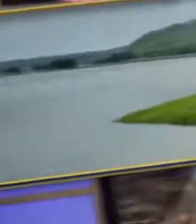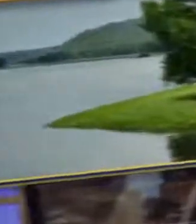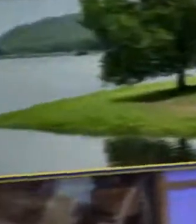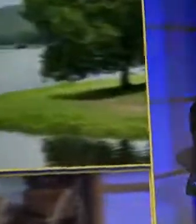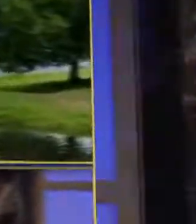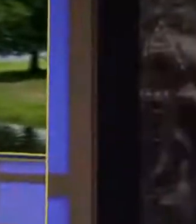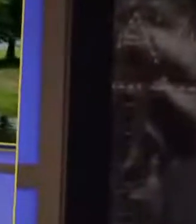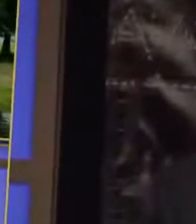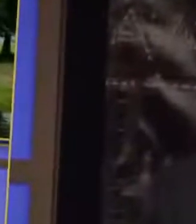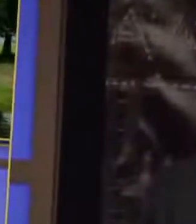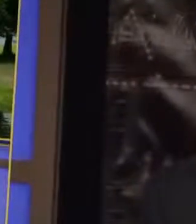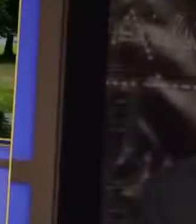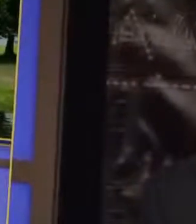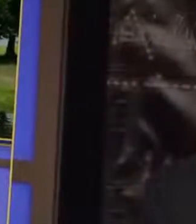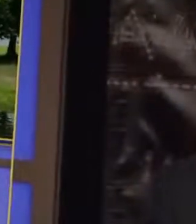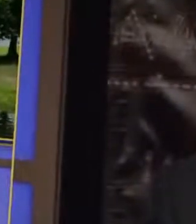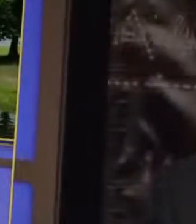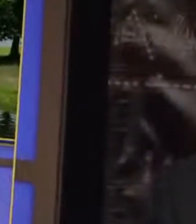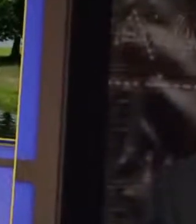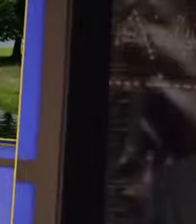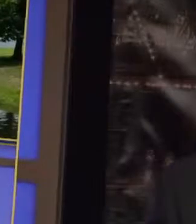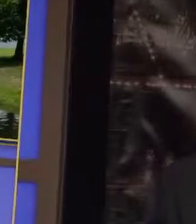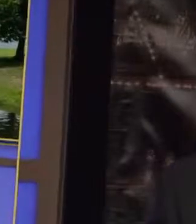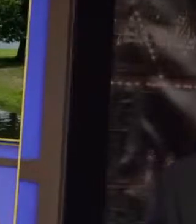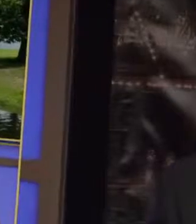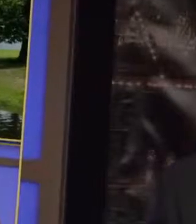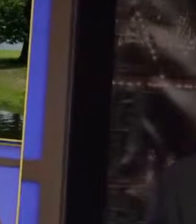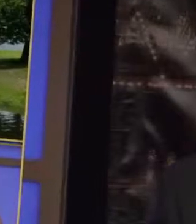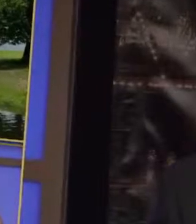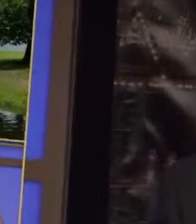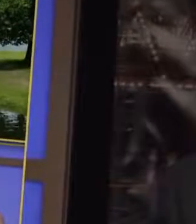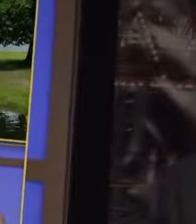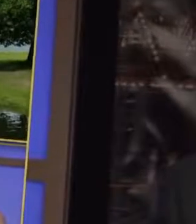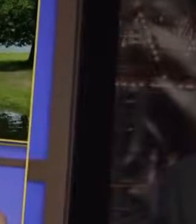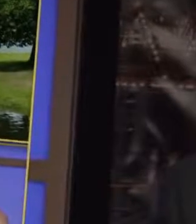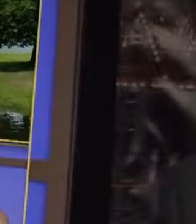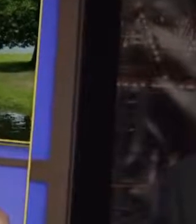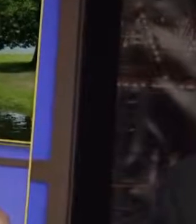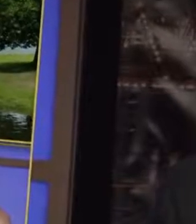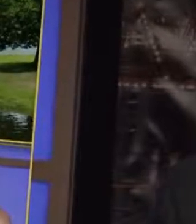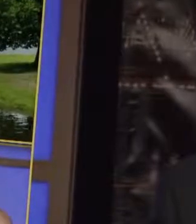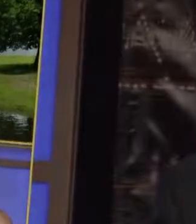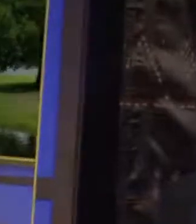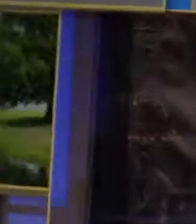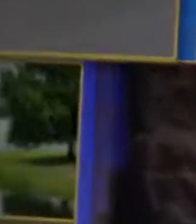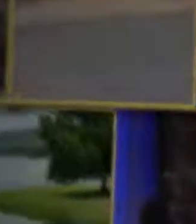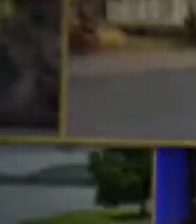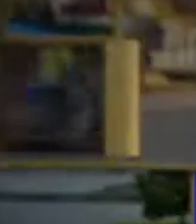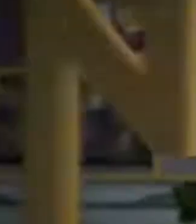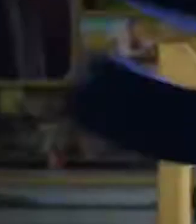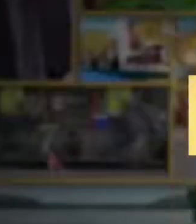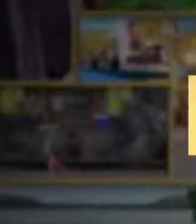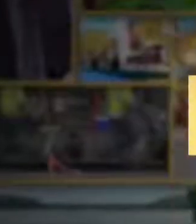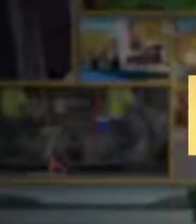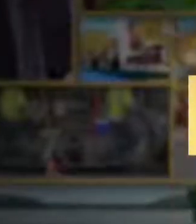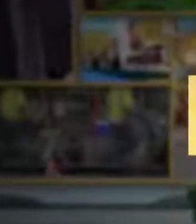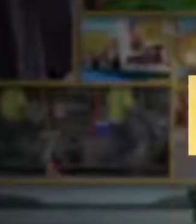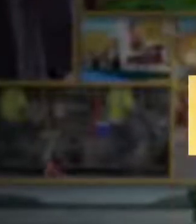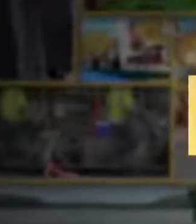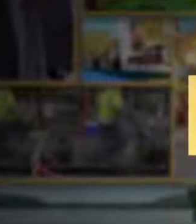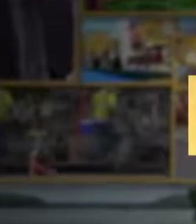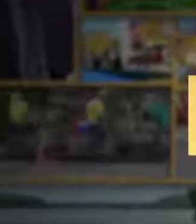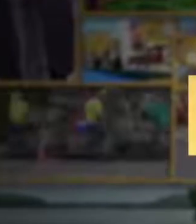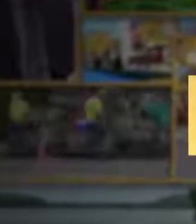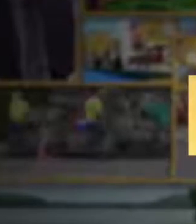family. Your host, Chris Kapp, and his guests discuss current affairs that matter to you most. Connect with your state